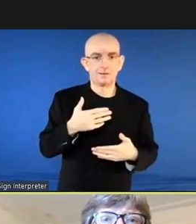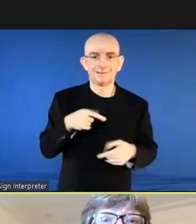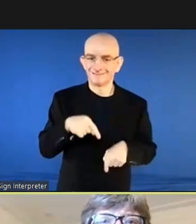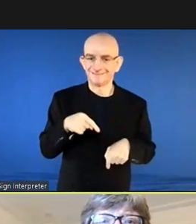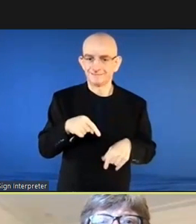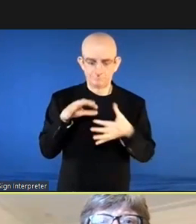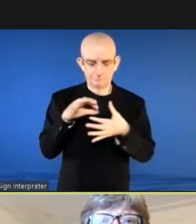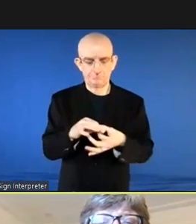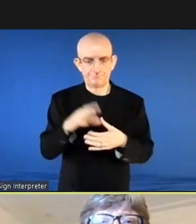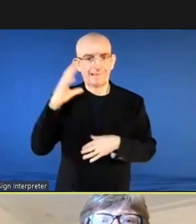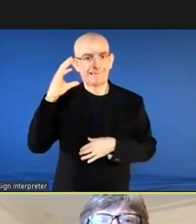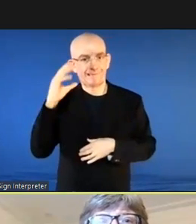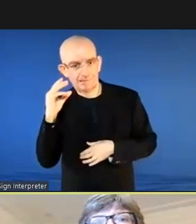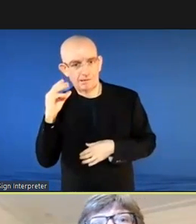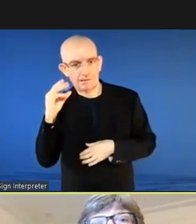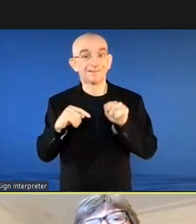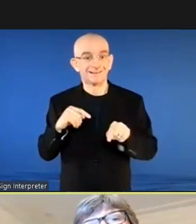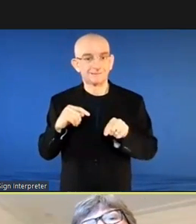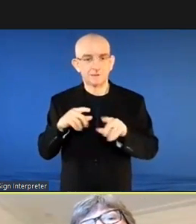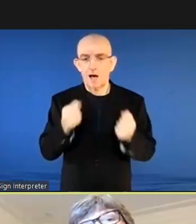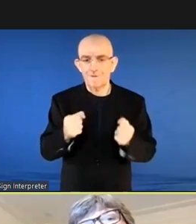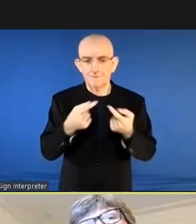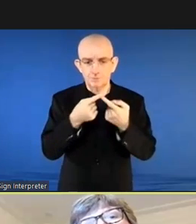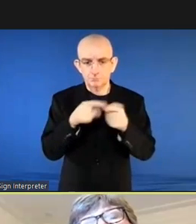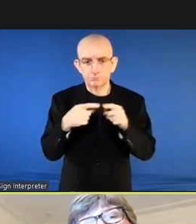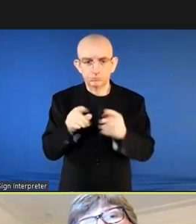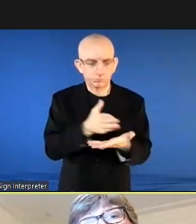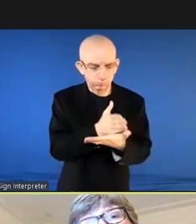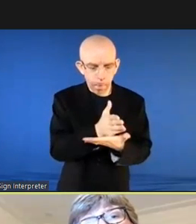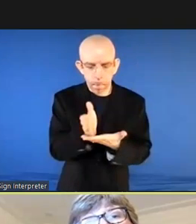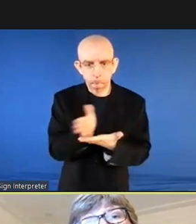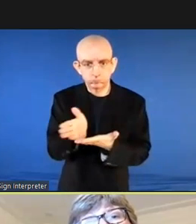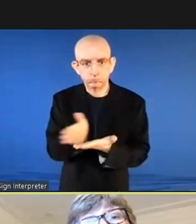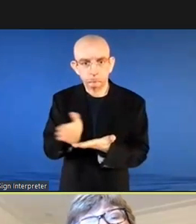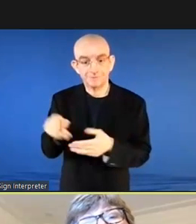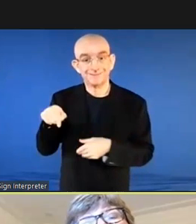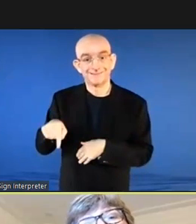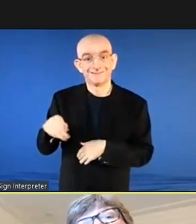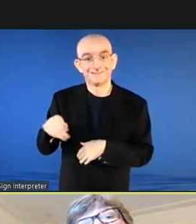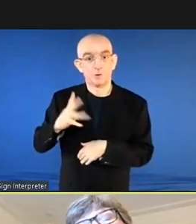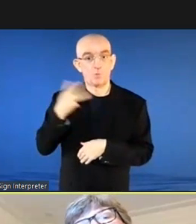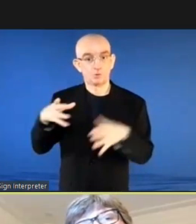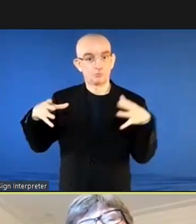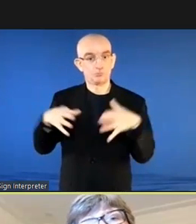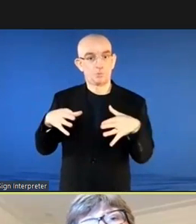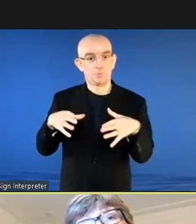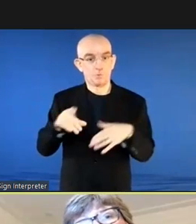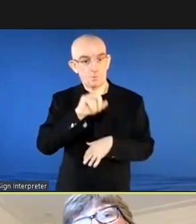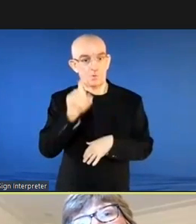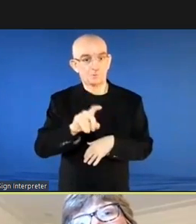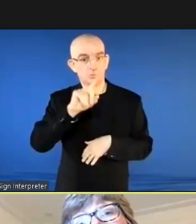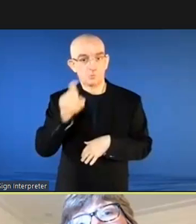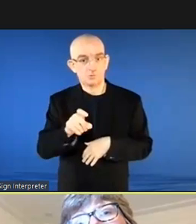within the Washington Group Questions. There's a longer set, but there's also a short set of 6, which can be expanded to